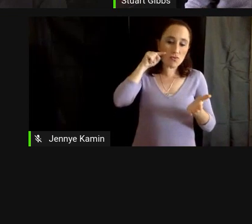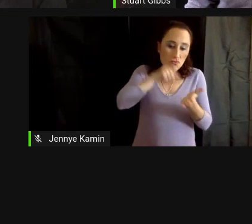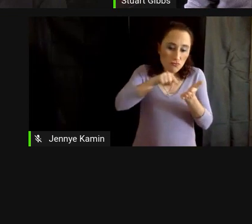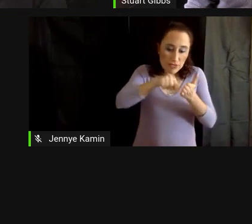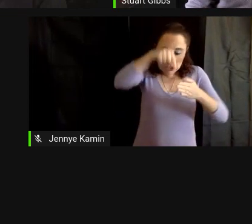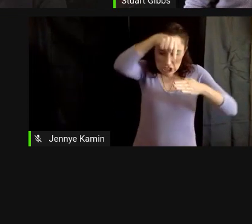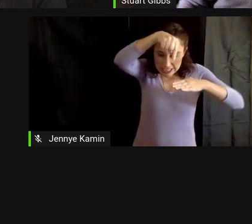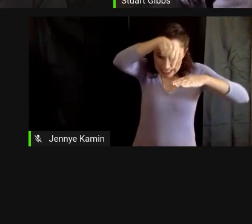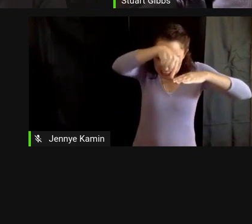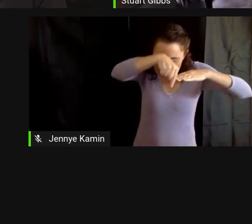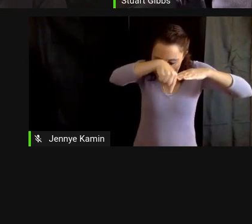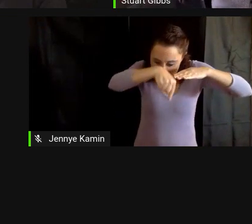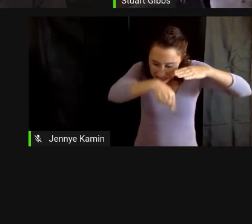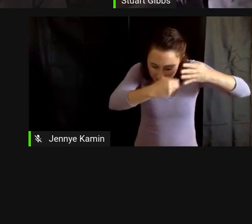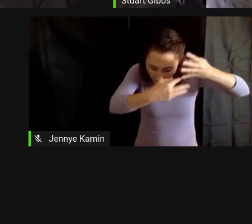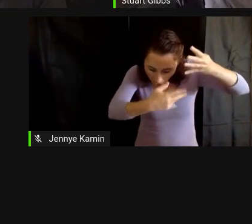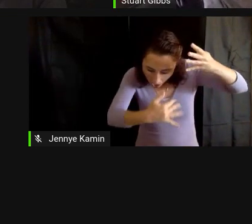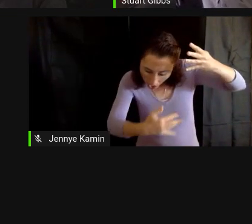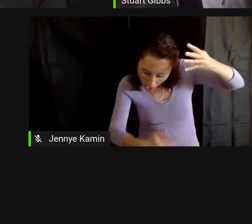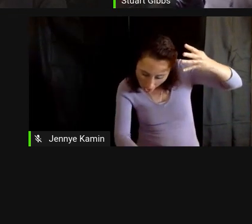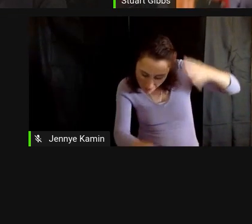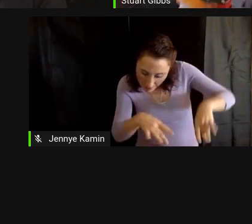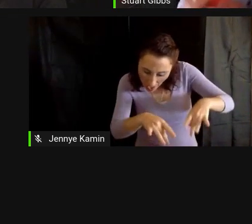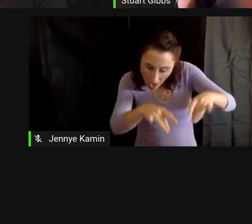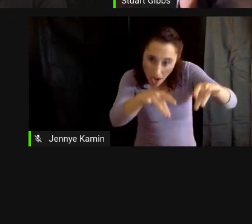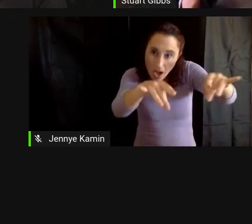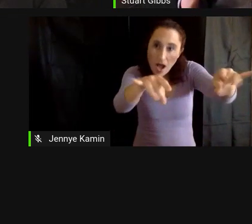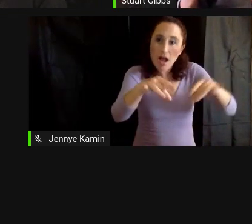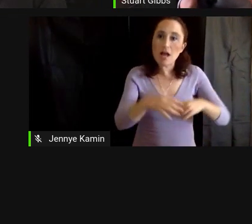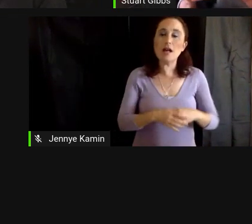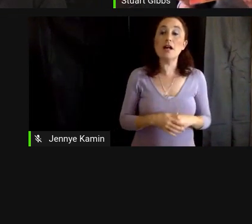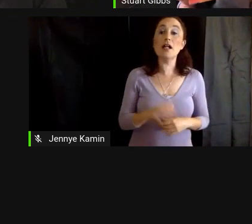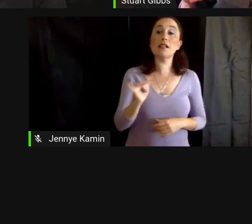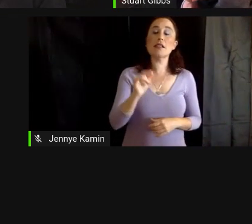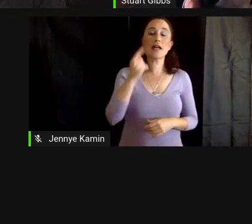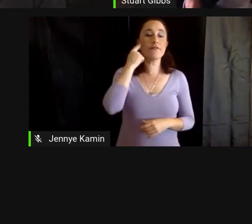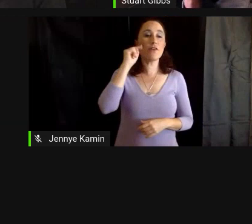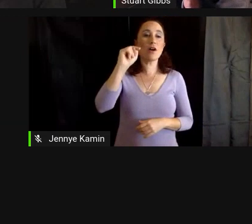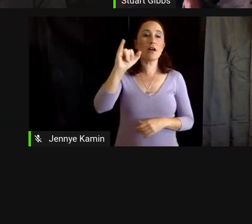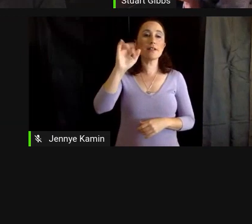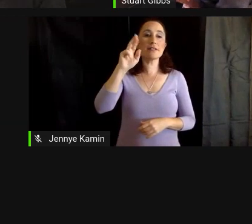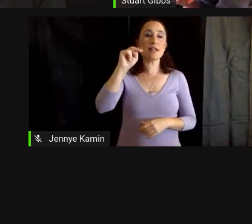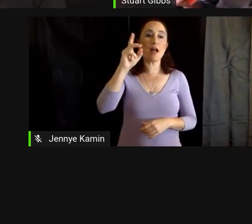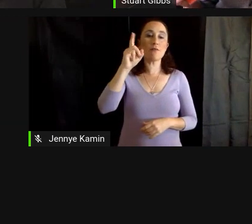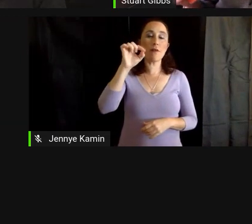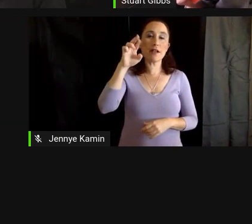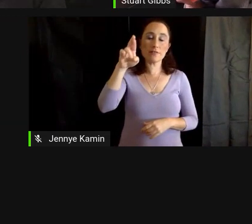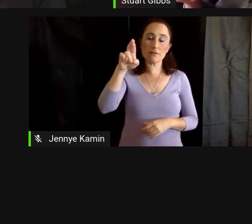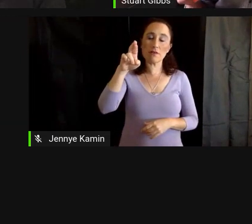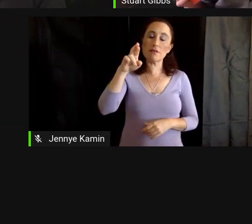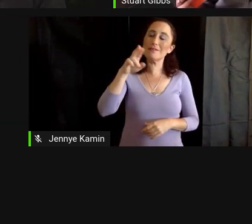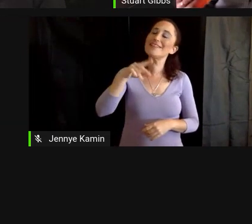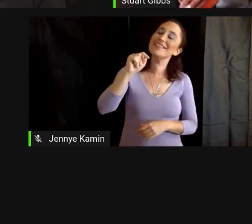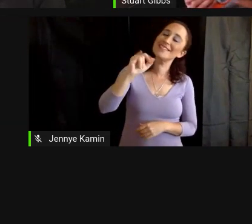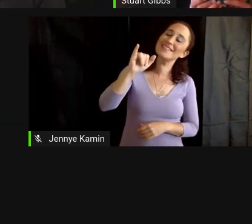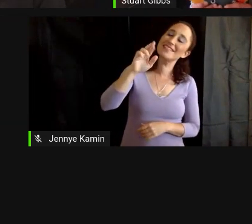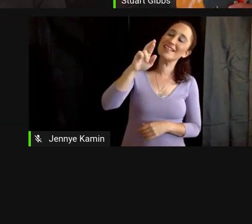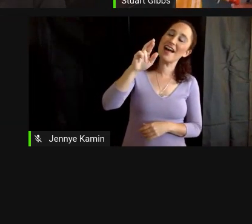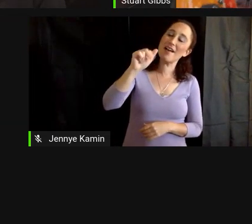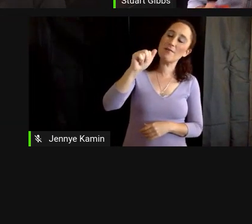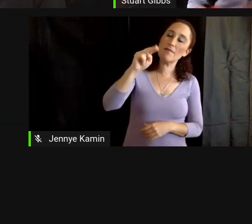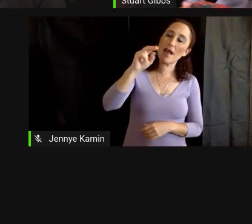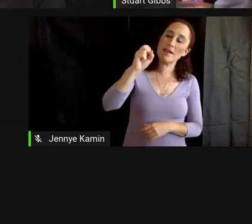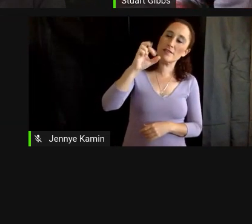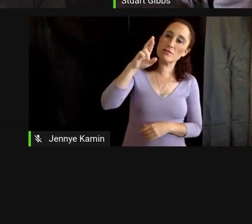dive on that place, like when I was doing Tyrannosaurus Rex here, I always loved dinosaurs as a kid, and I thought,